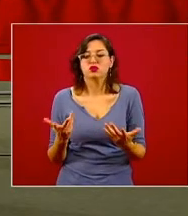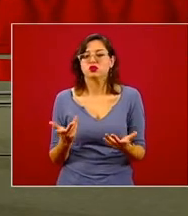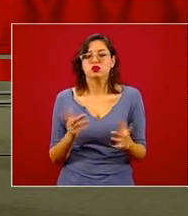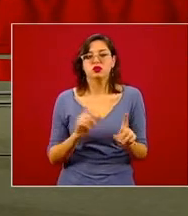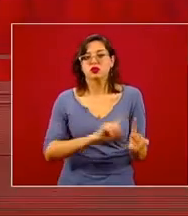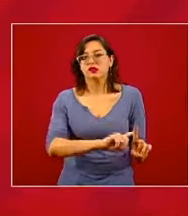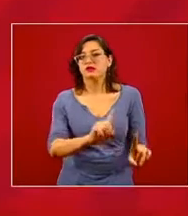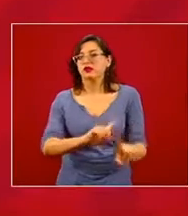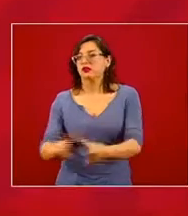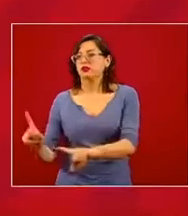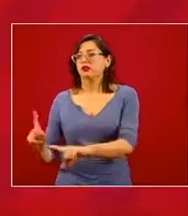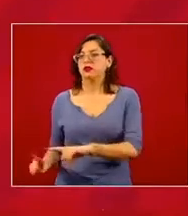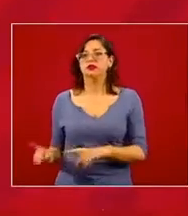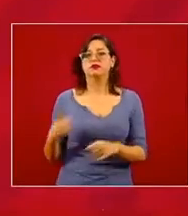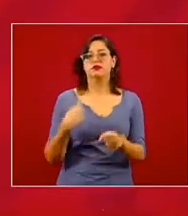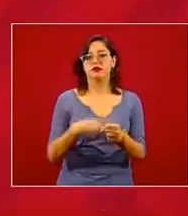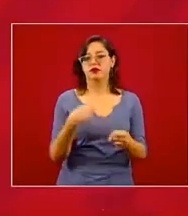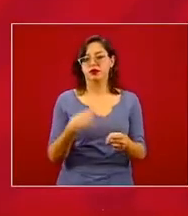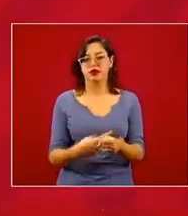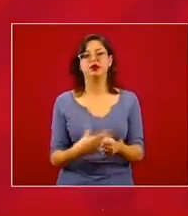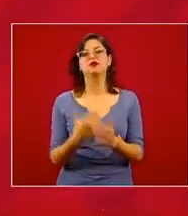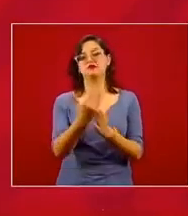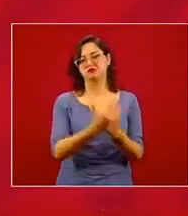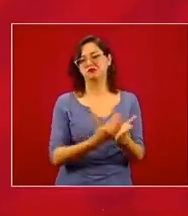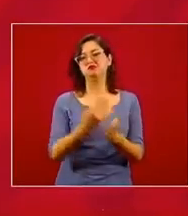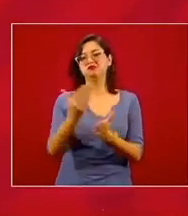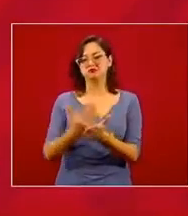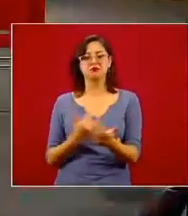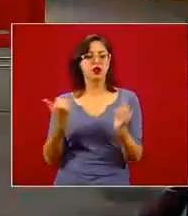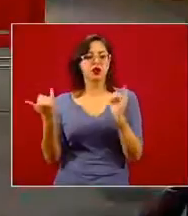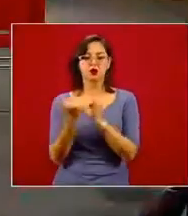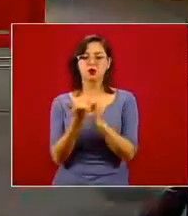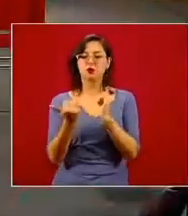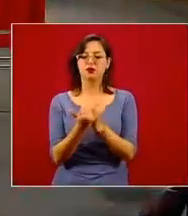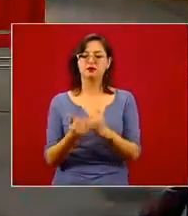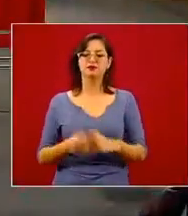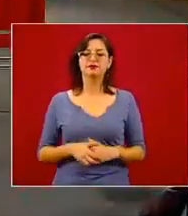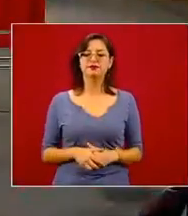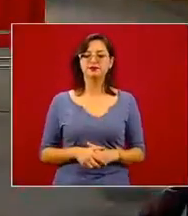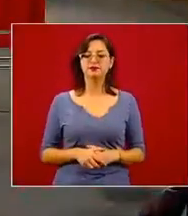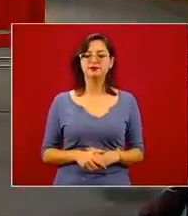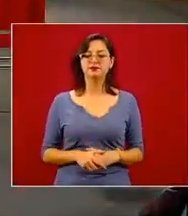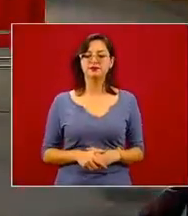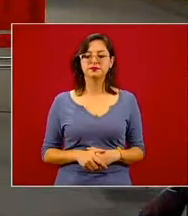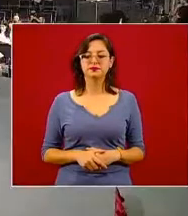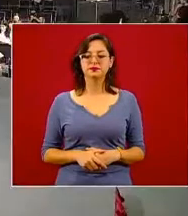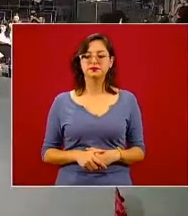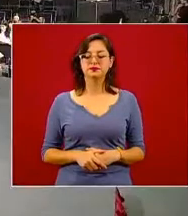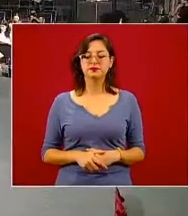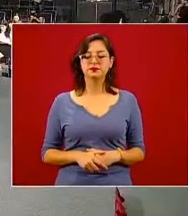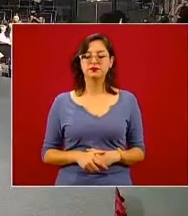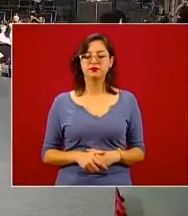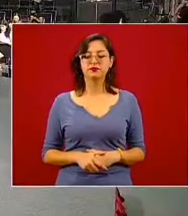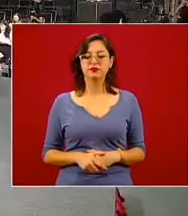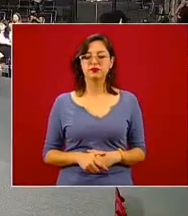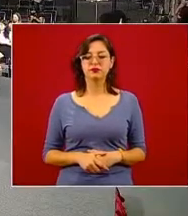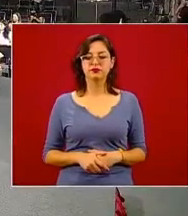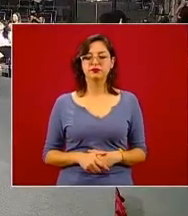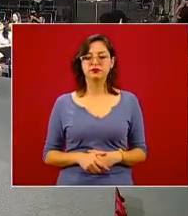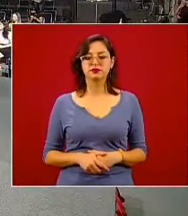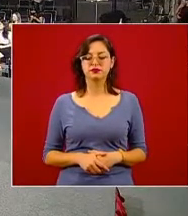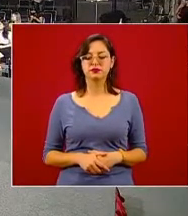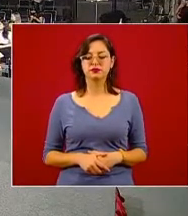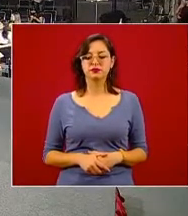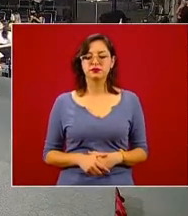in the transmission of disease. Of course, if we are trying to diminish one, all of the other diseases that are transmitted in the same way are going